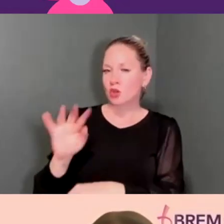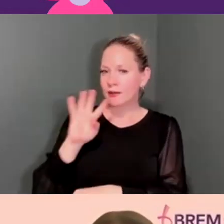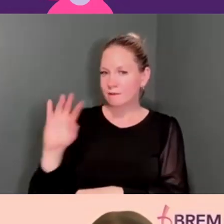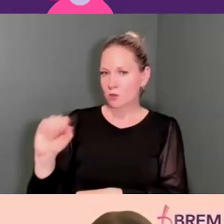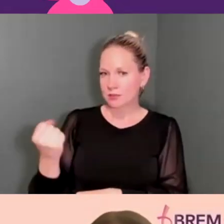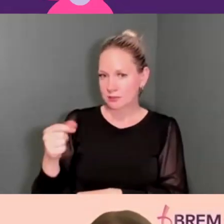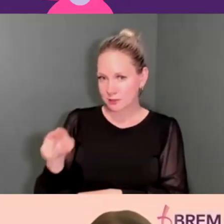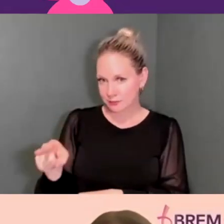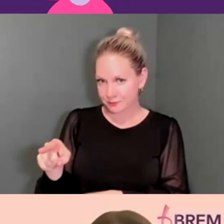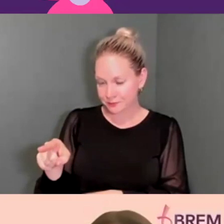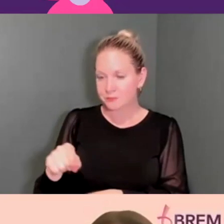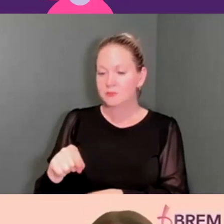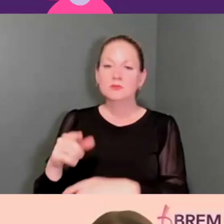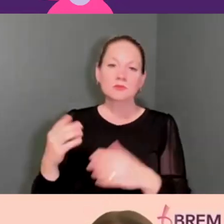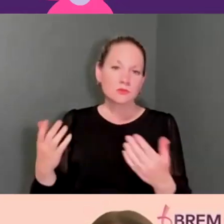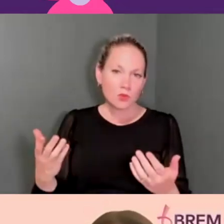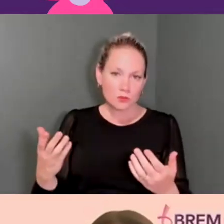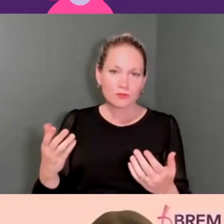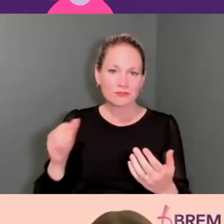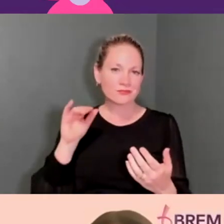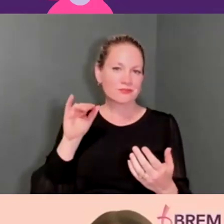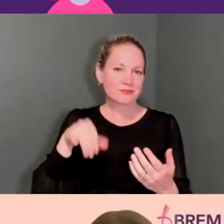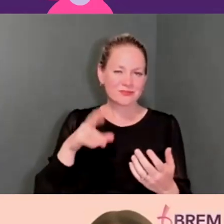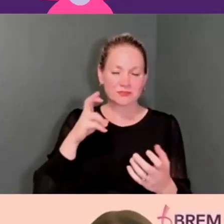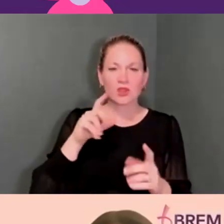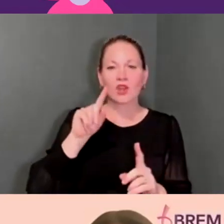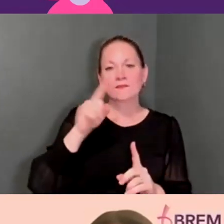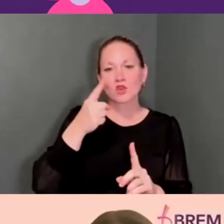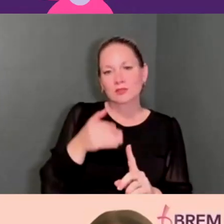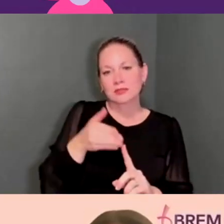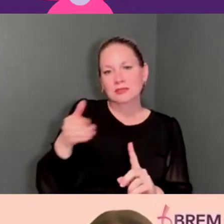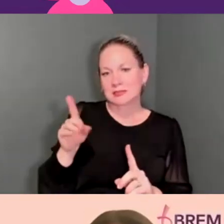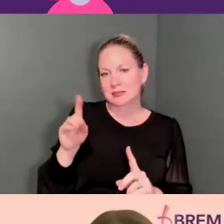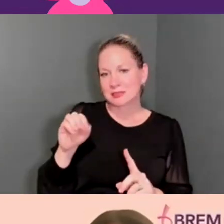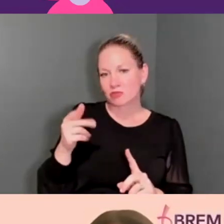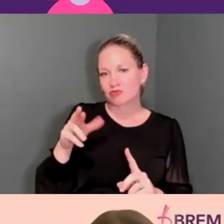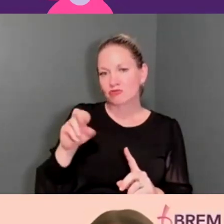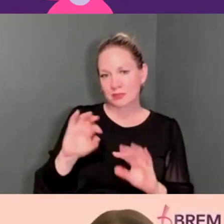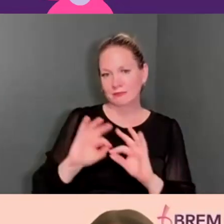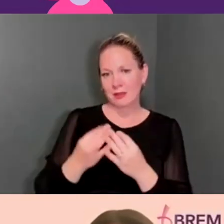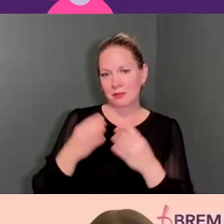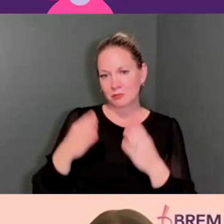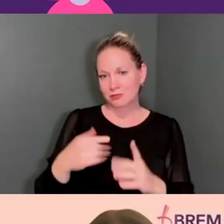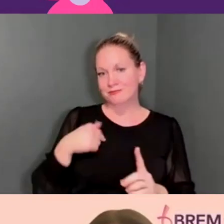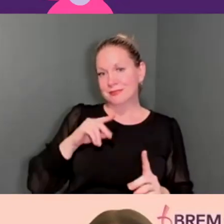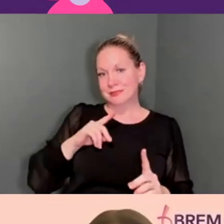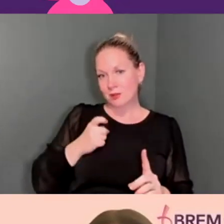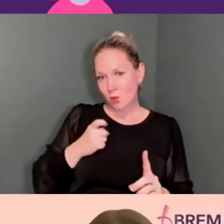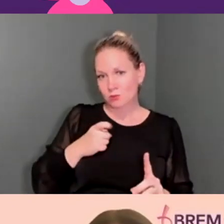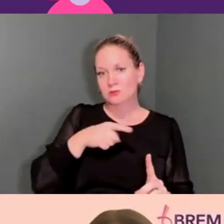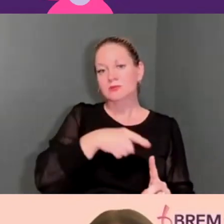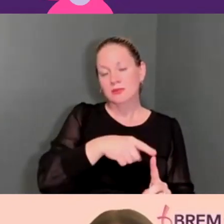that's kind of like that first, degree relative that was diagnosed after me. But it